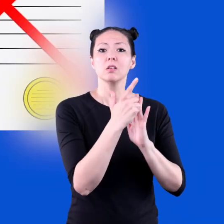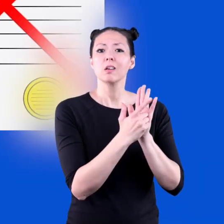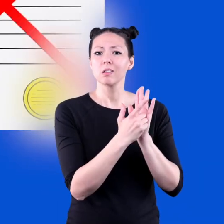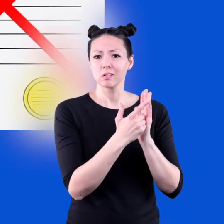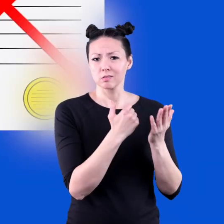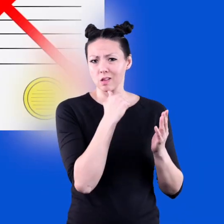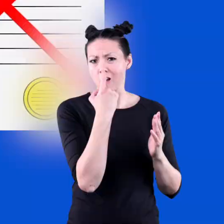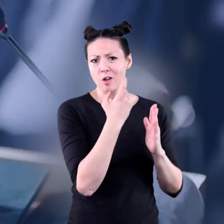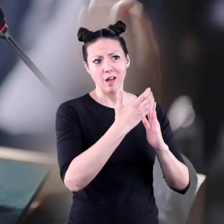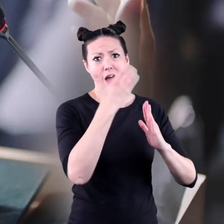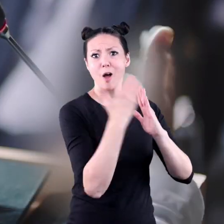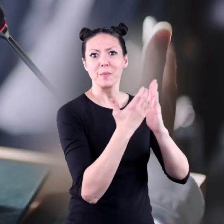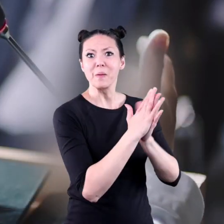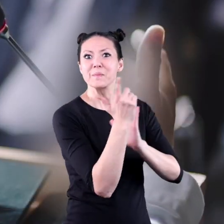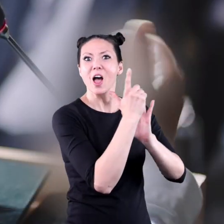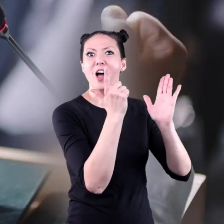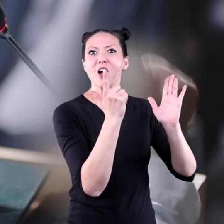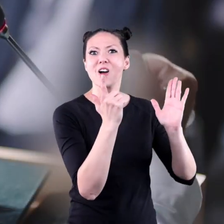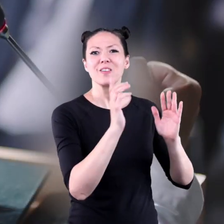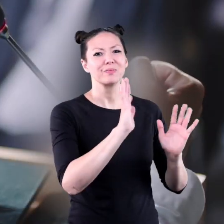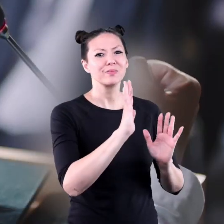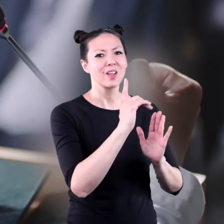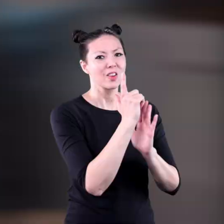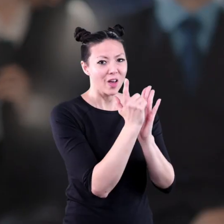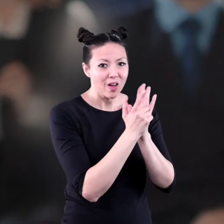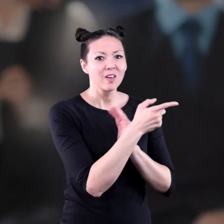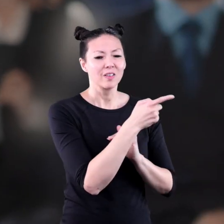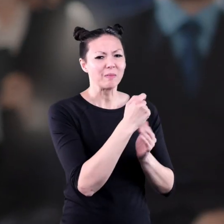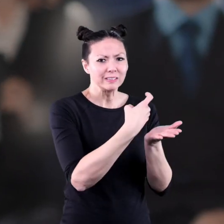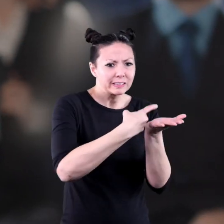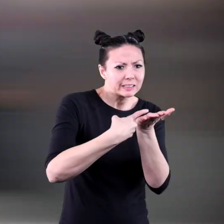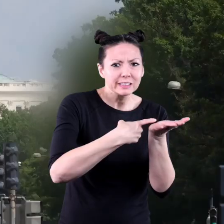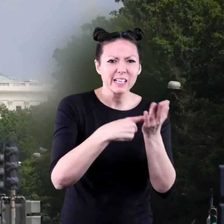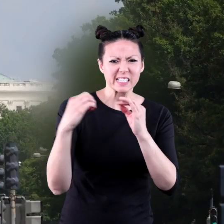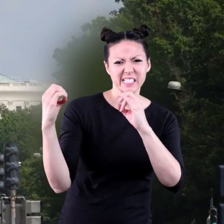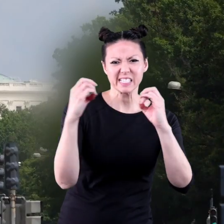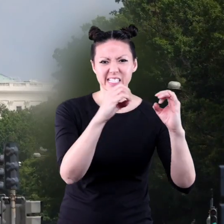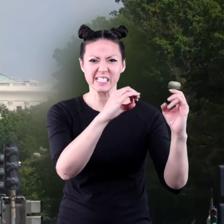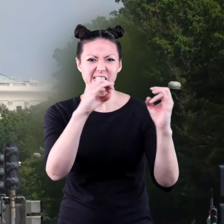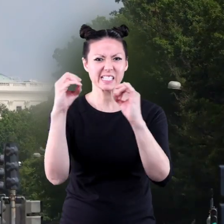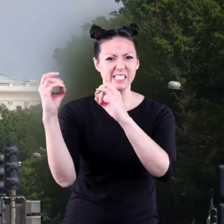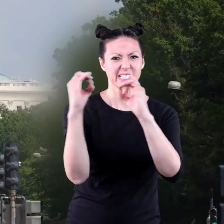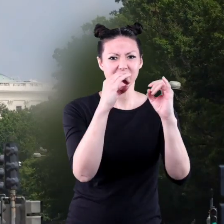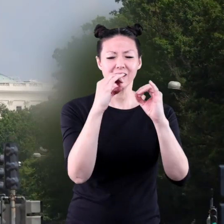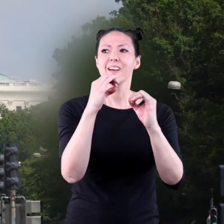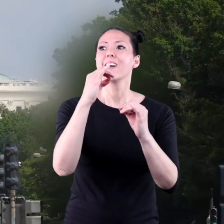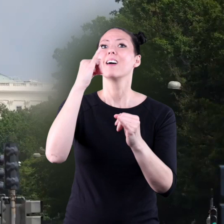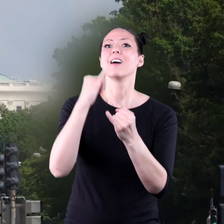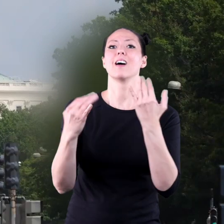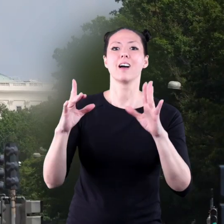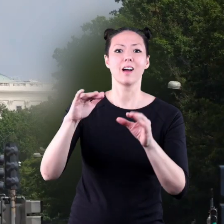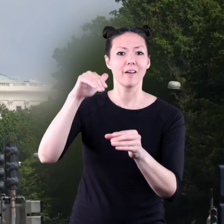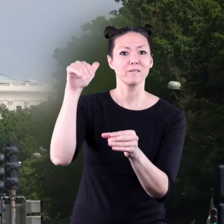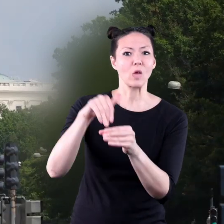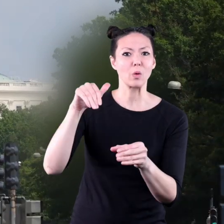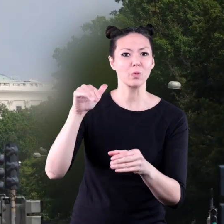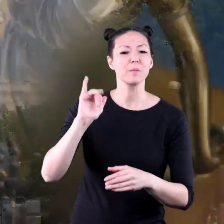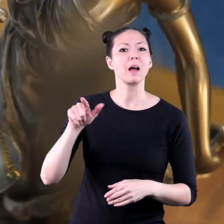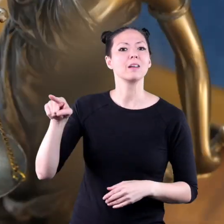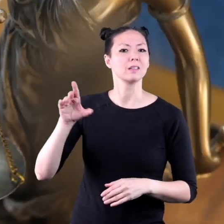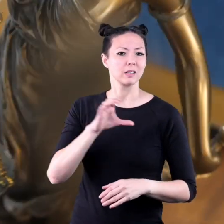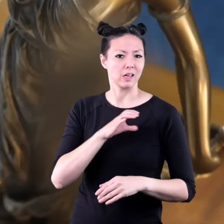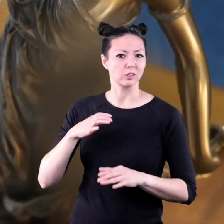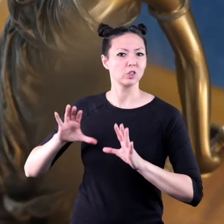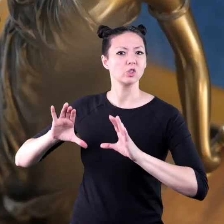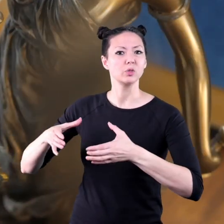become laws. The laws are discussed, debated, and finally voted on by Congress.